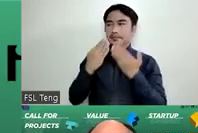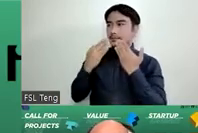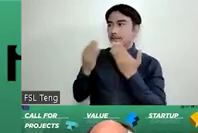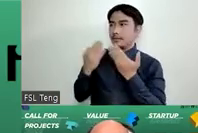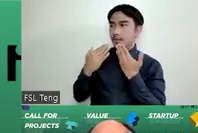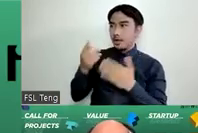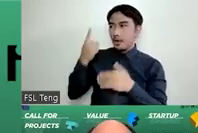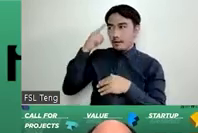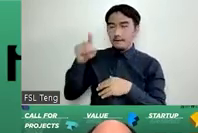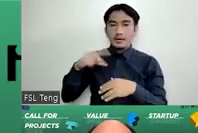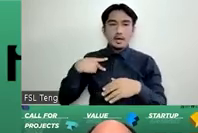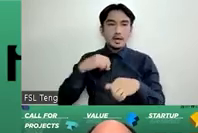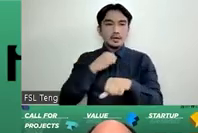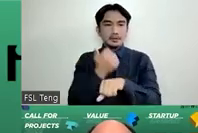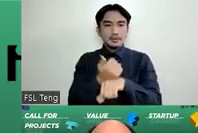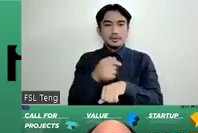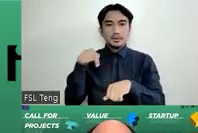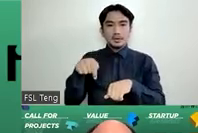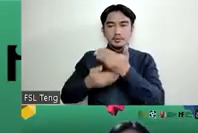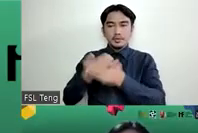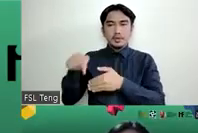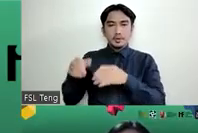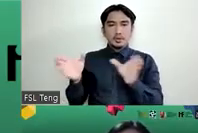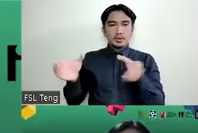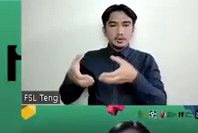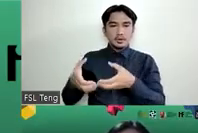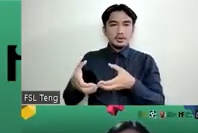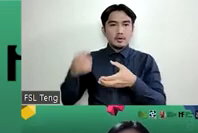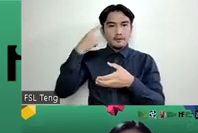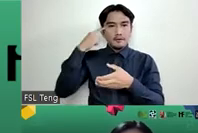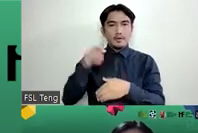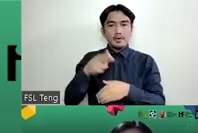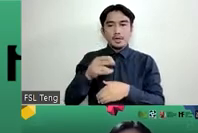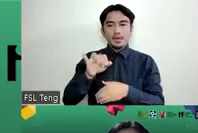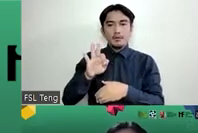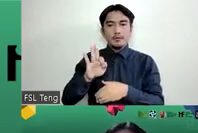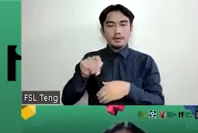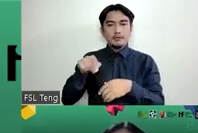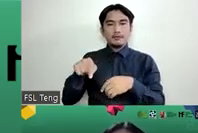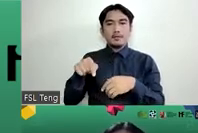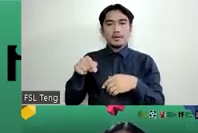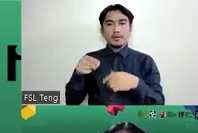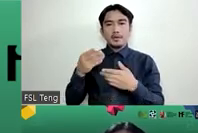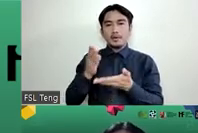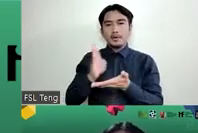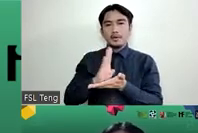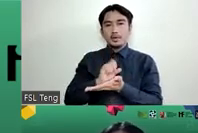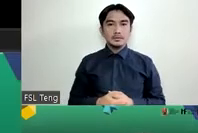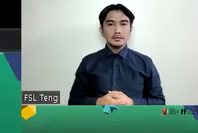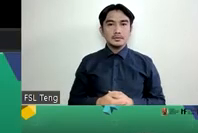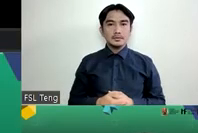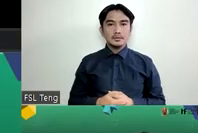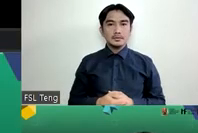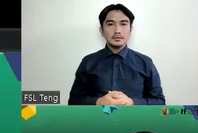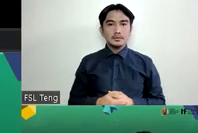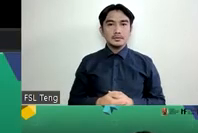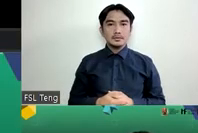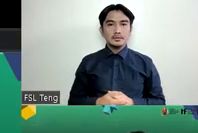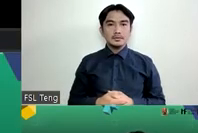setting the context for today's afternoon's talk. Let us all welcome with a virtual applause, Architect Alex.